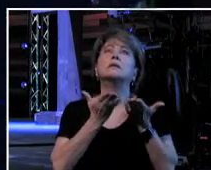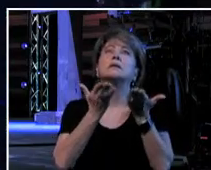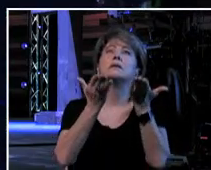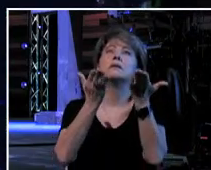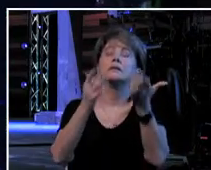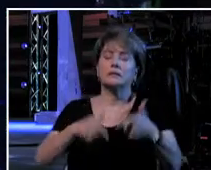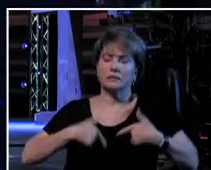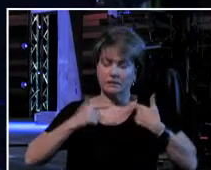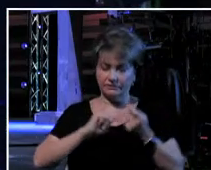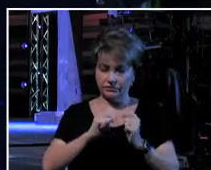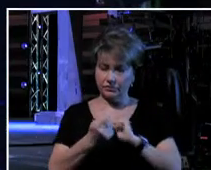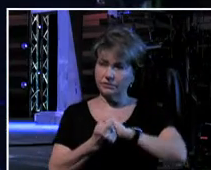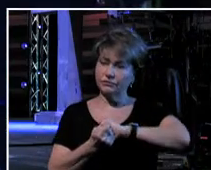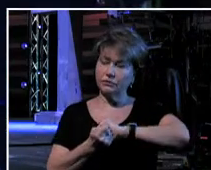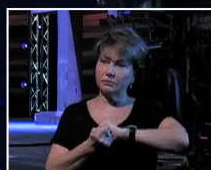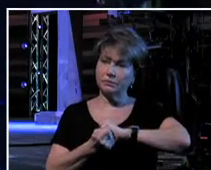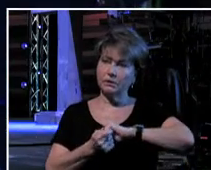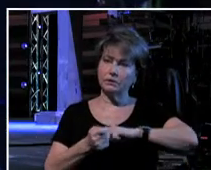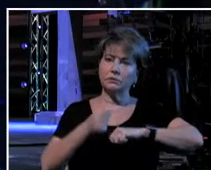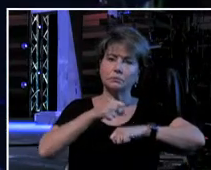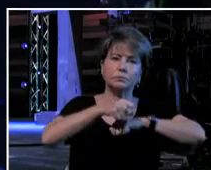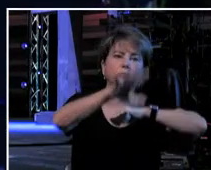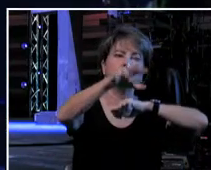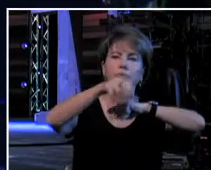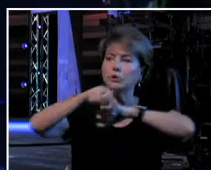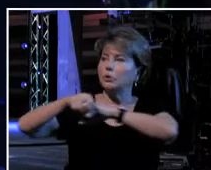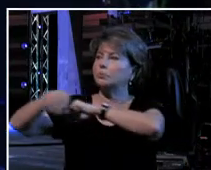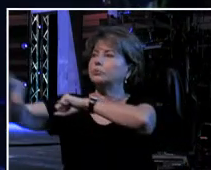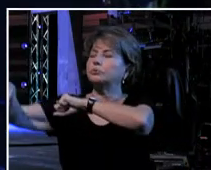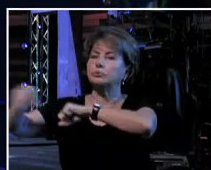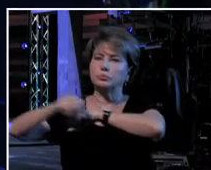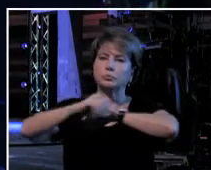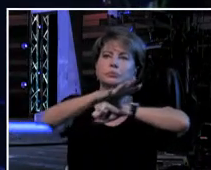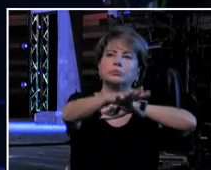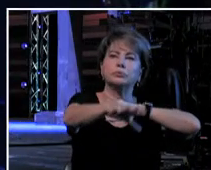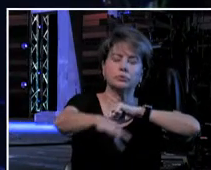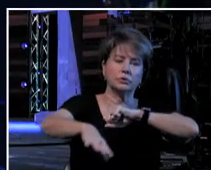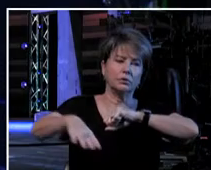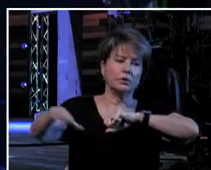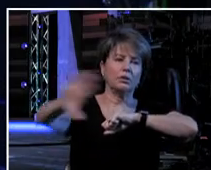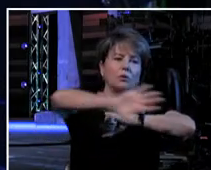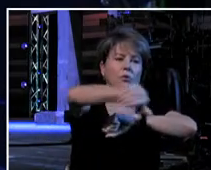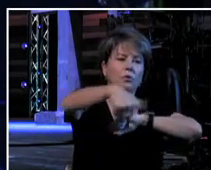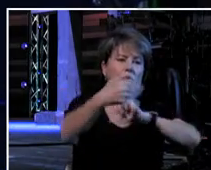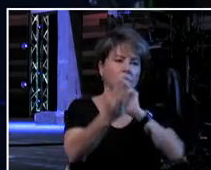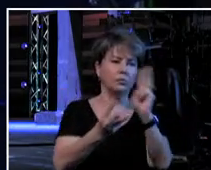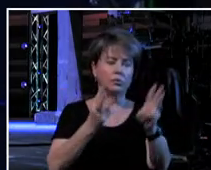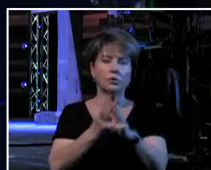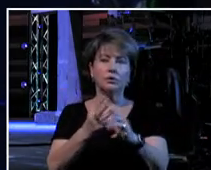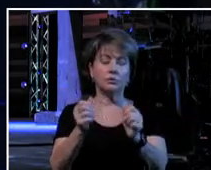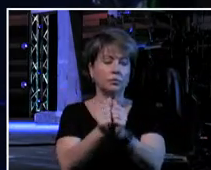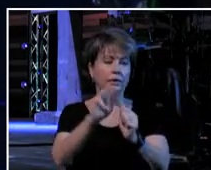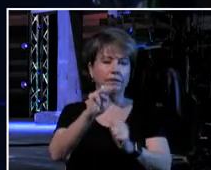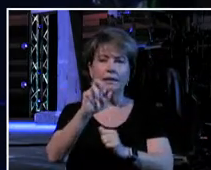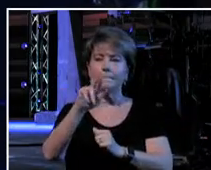transformed to take this message to the end of the earth. They had their never be the same moment. With Mary, the one we met in the earlier